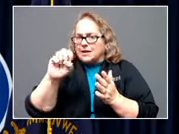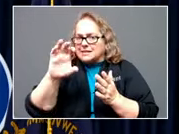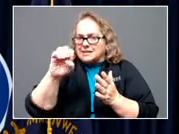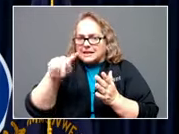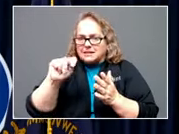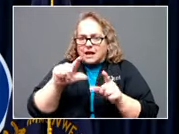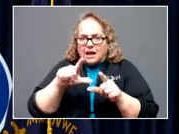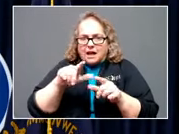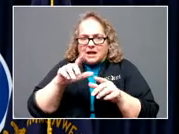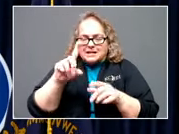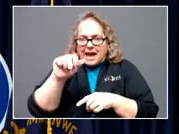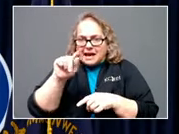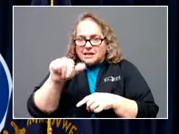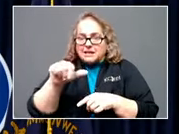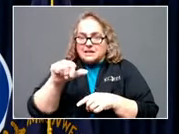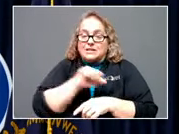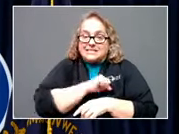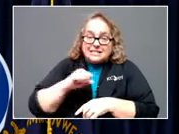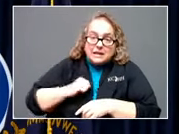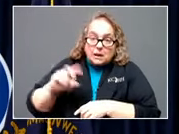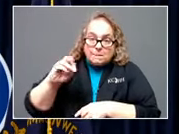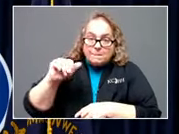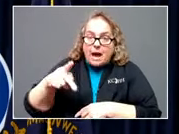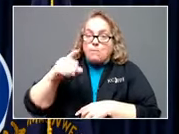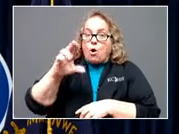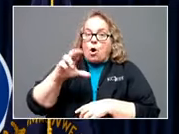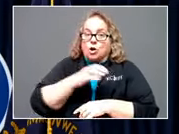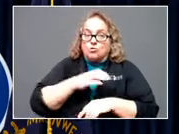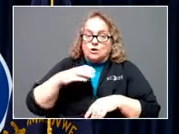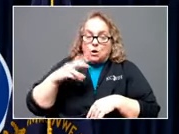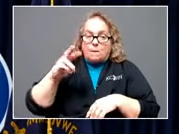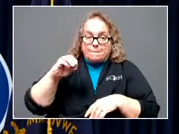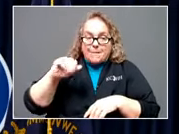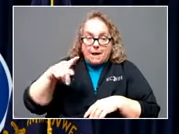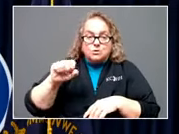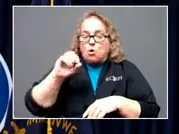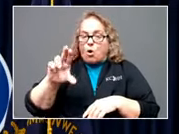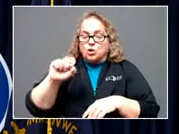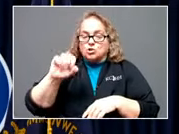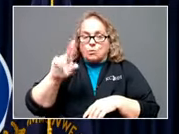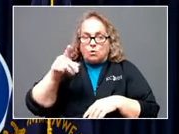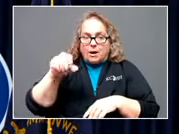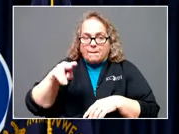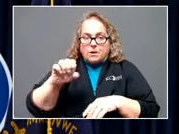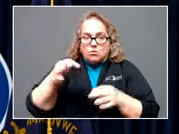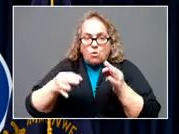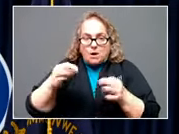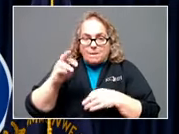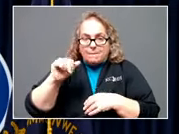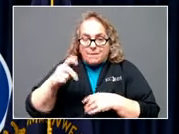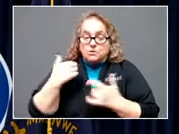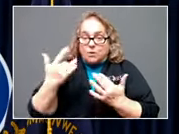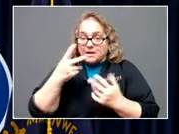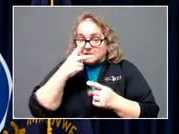the Senate maps or the congressional maps or the Supreme Court maps. So that'll be a wait and see. And even once they're filed, it'll probably